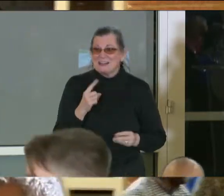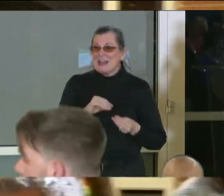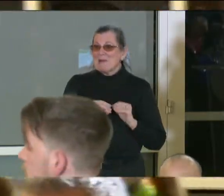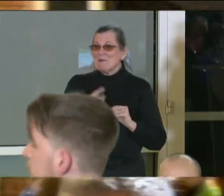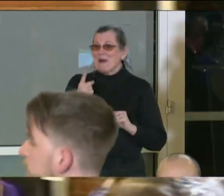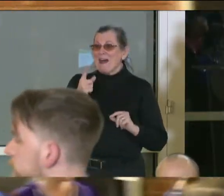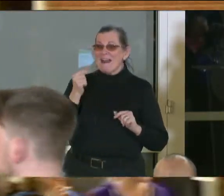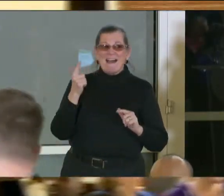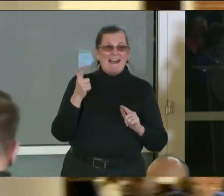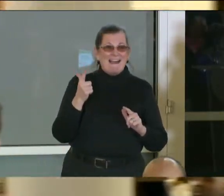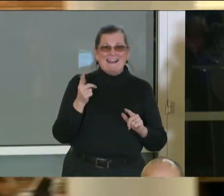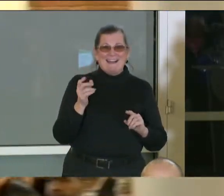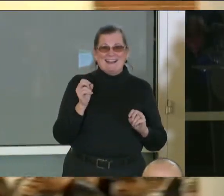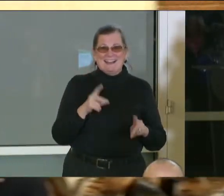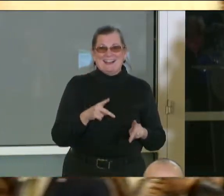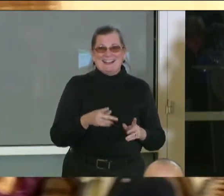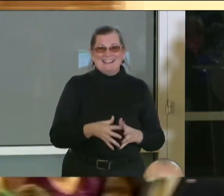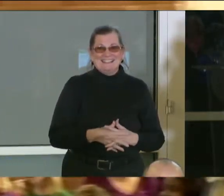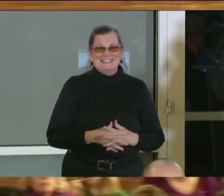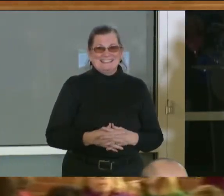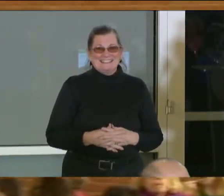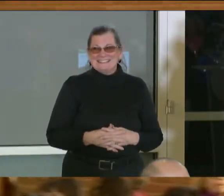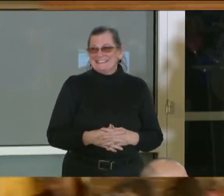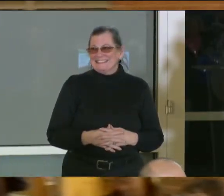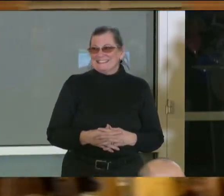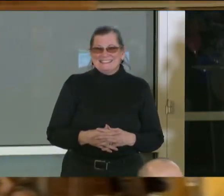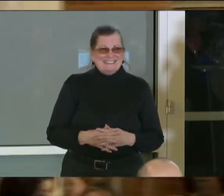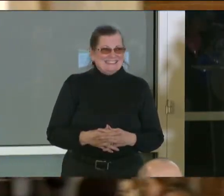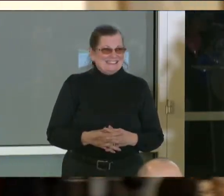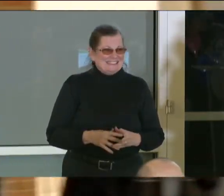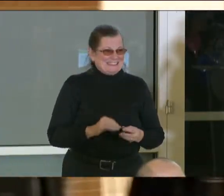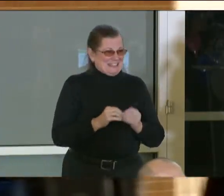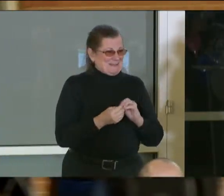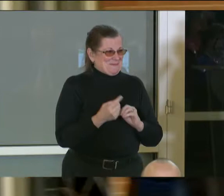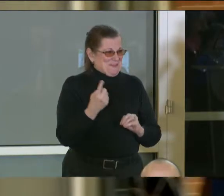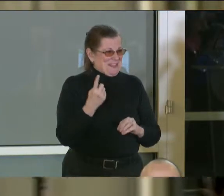front. Yeah, let's go to table 1.